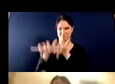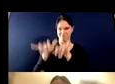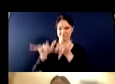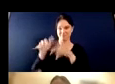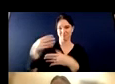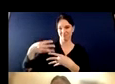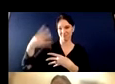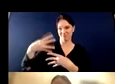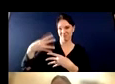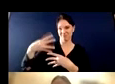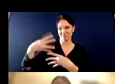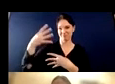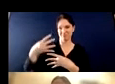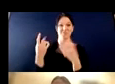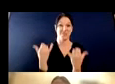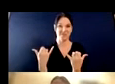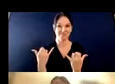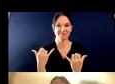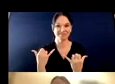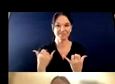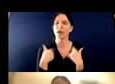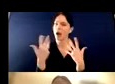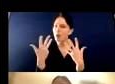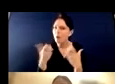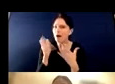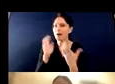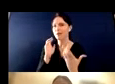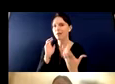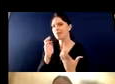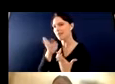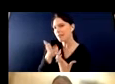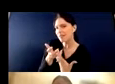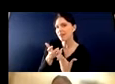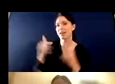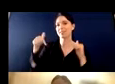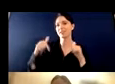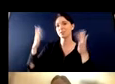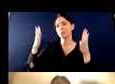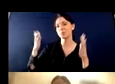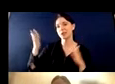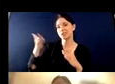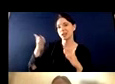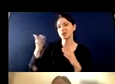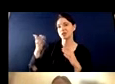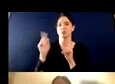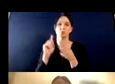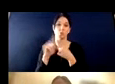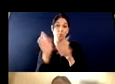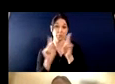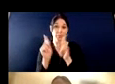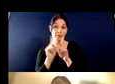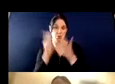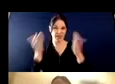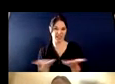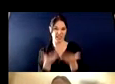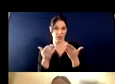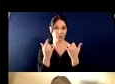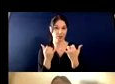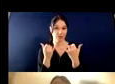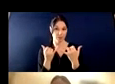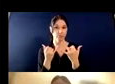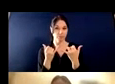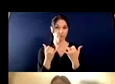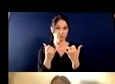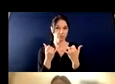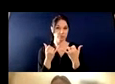away. I want to cater this presentation to the people that are here right now. So your questions will help me to know